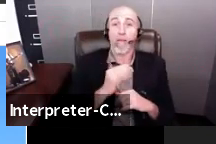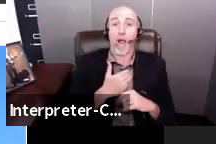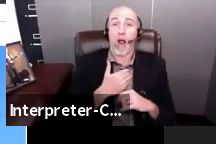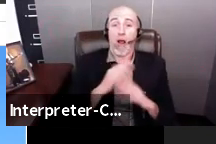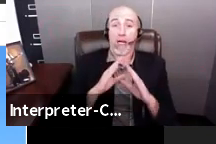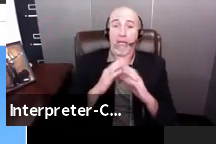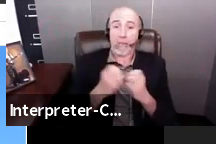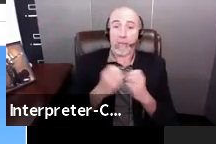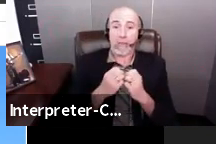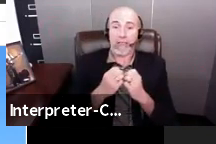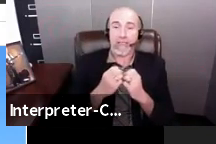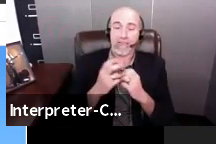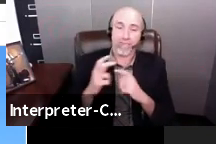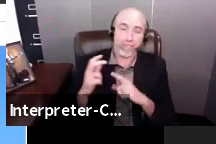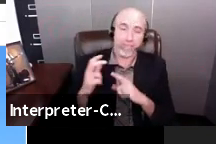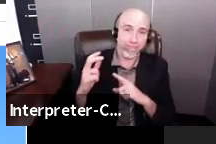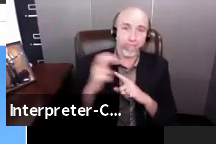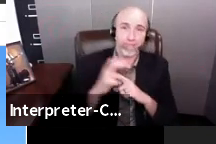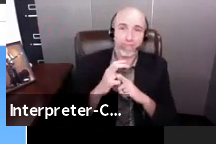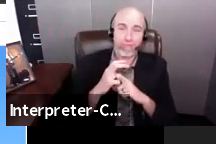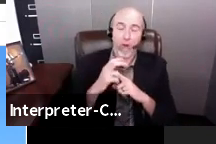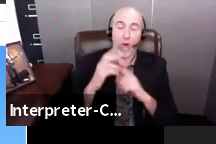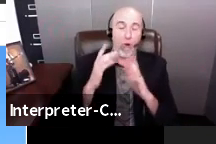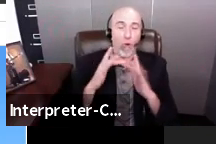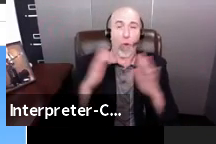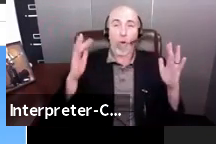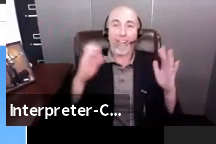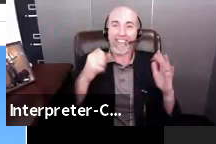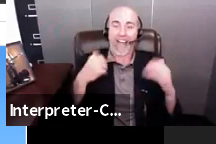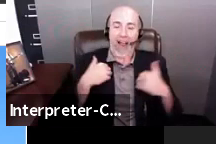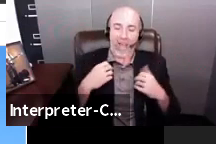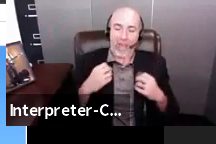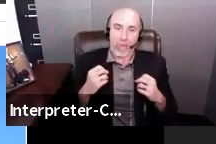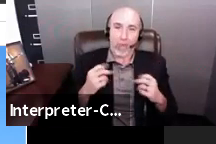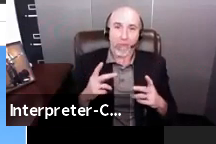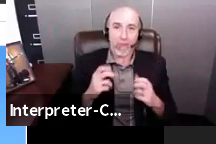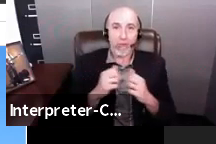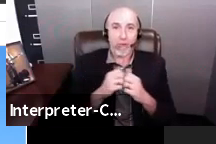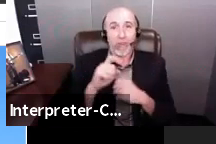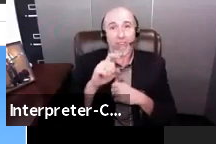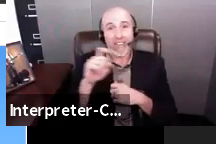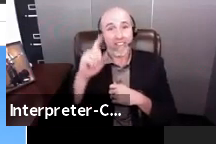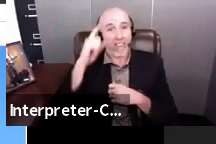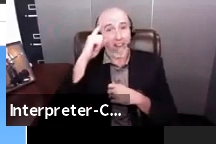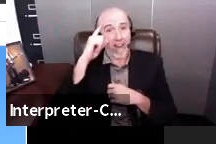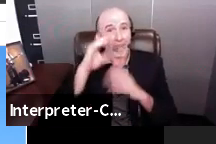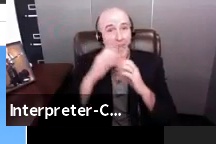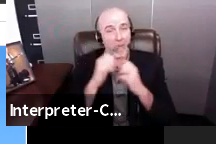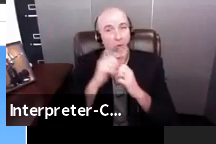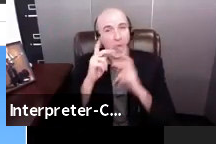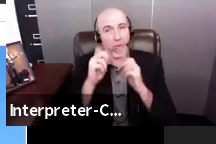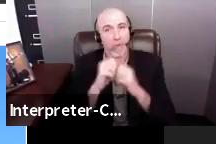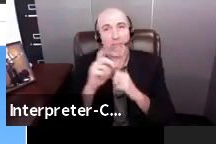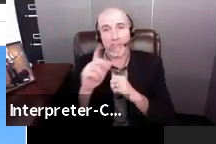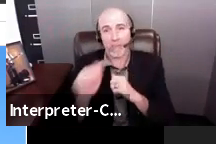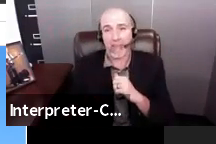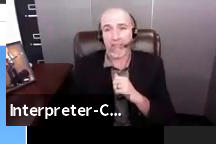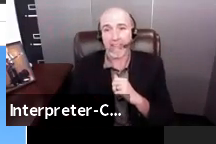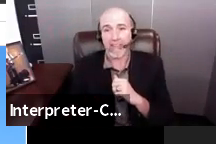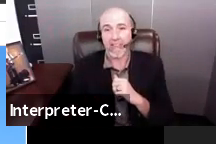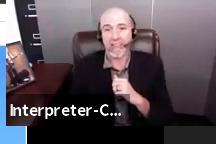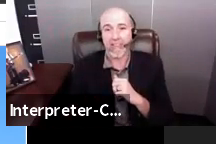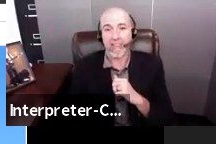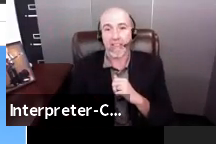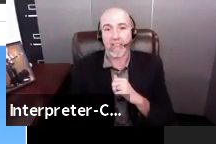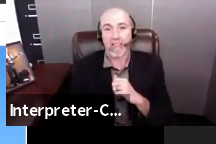committee's crowning glories to this day is to have had the privilege, along with the Texas Governor's Committee on People with Disabilities, to